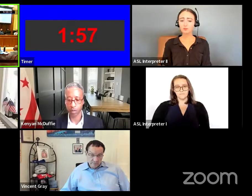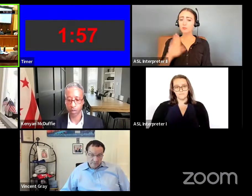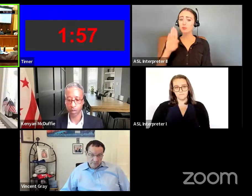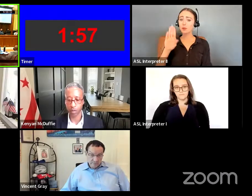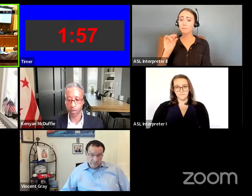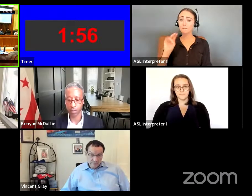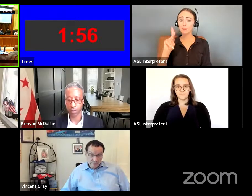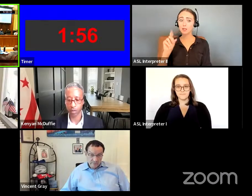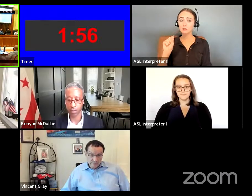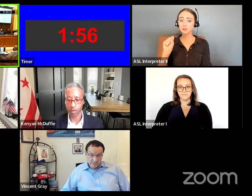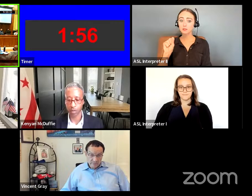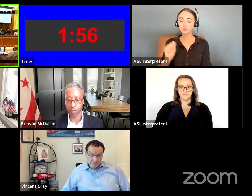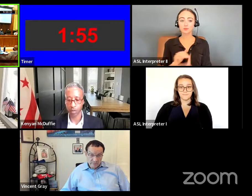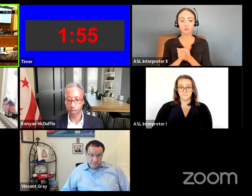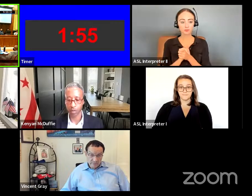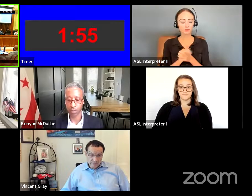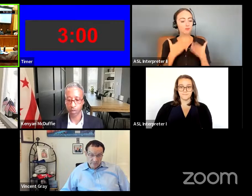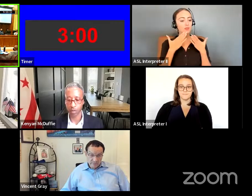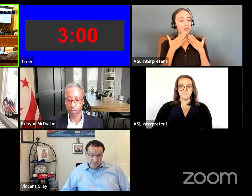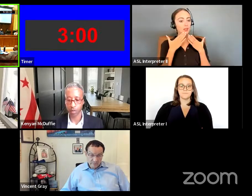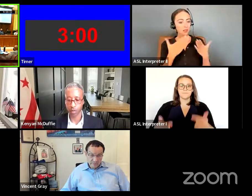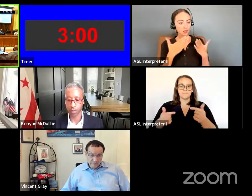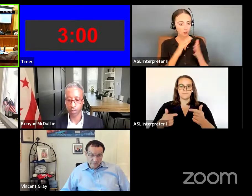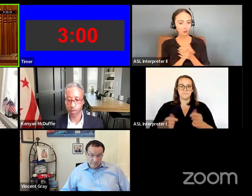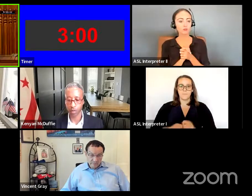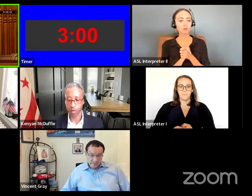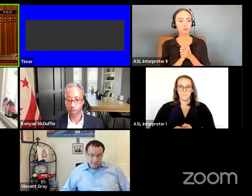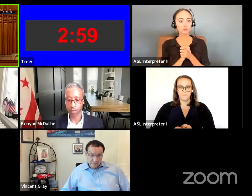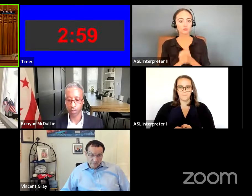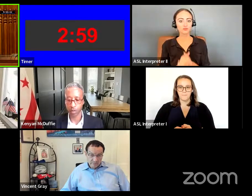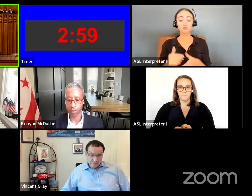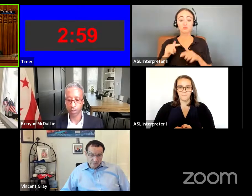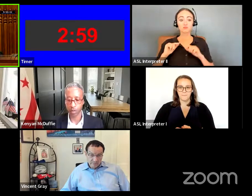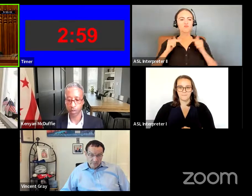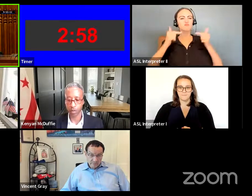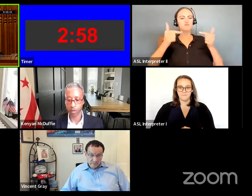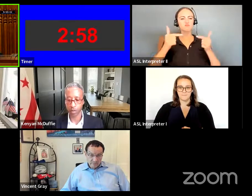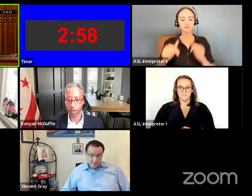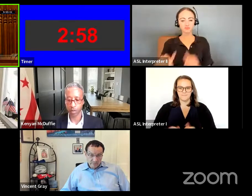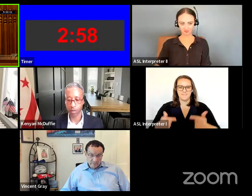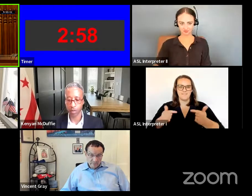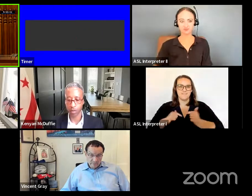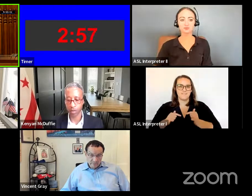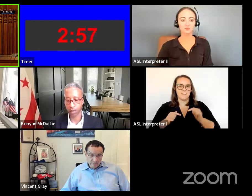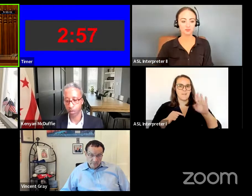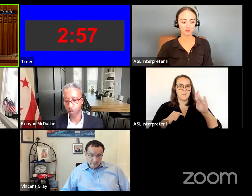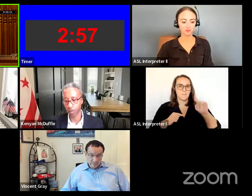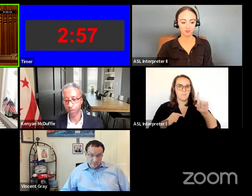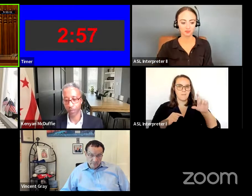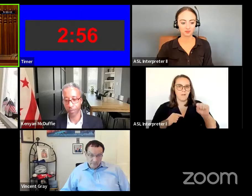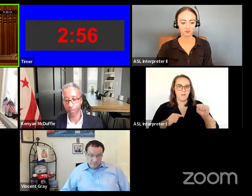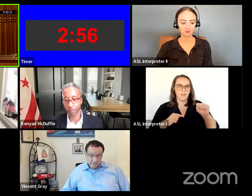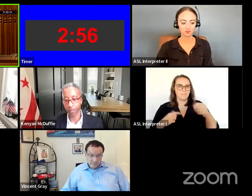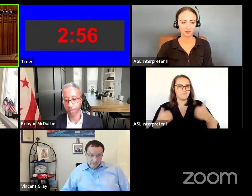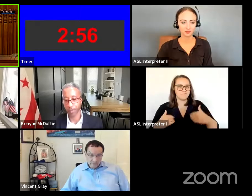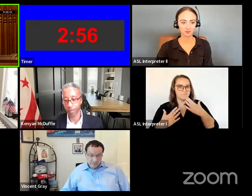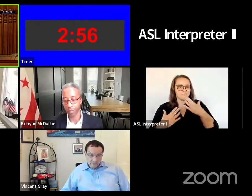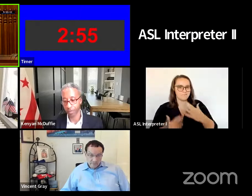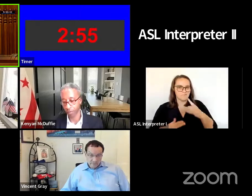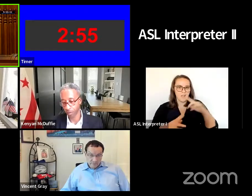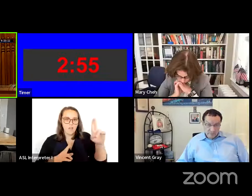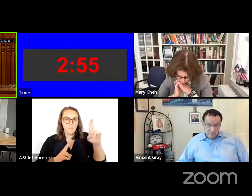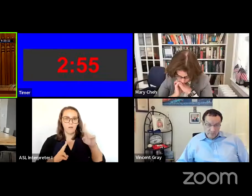Bonds. Thank you very much, Chairman. I am very honored to have the opportunity